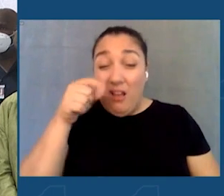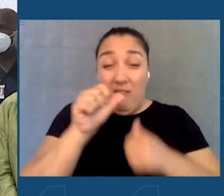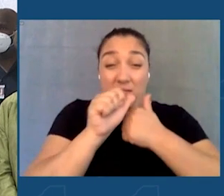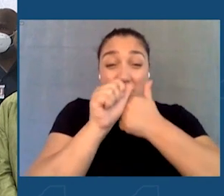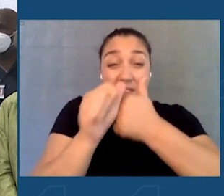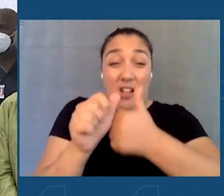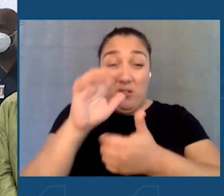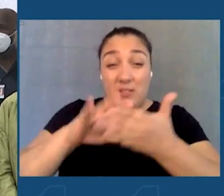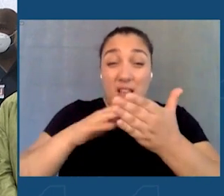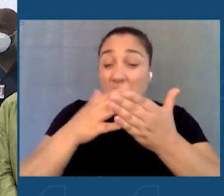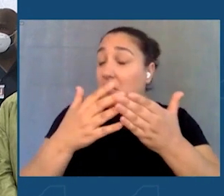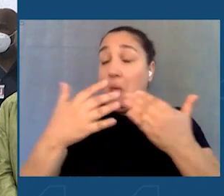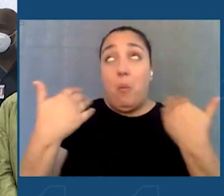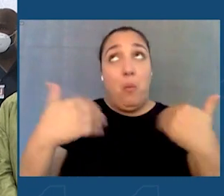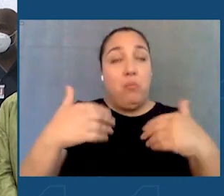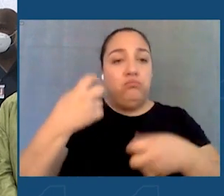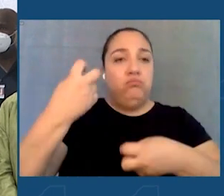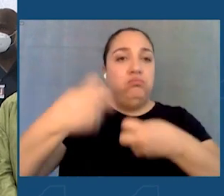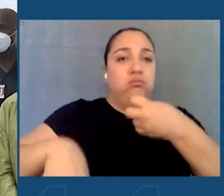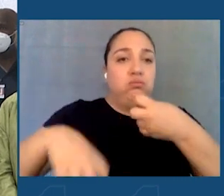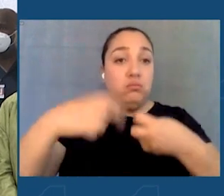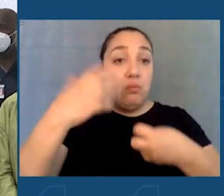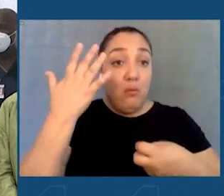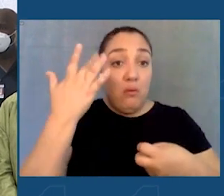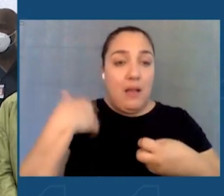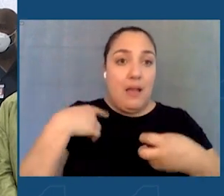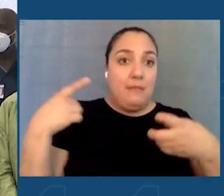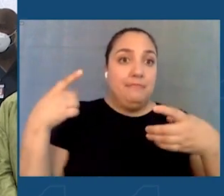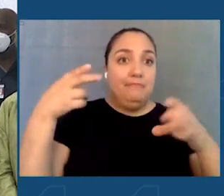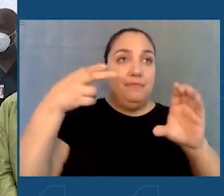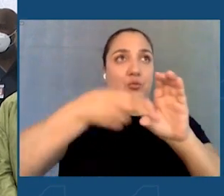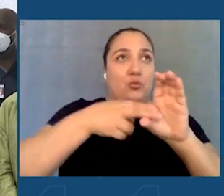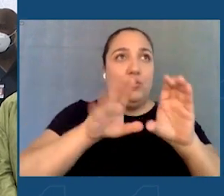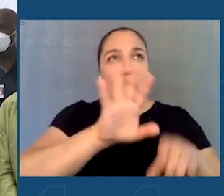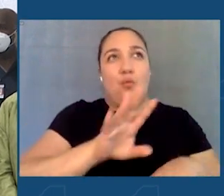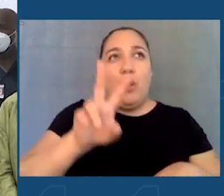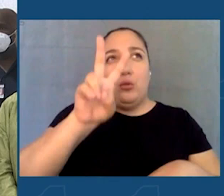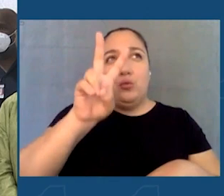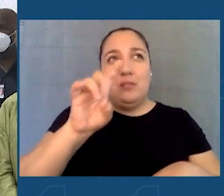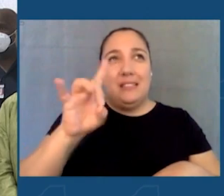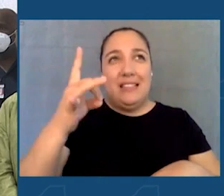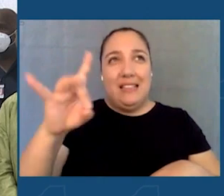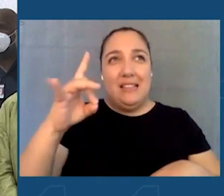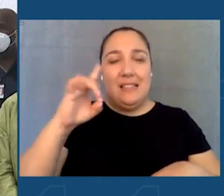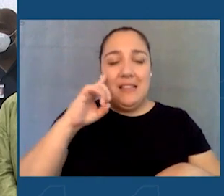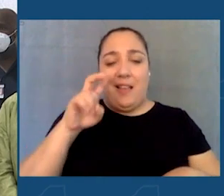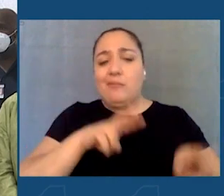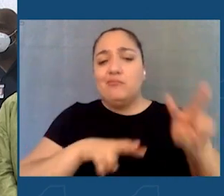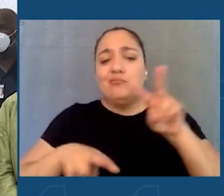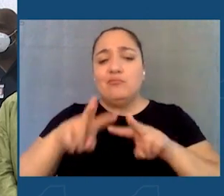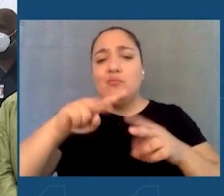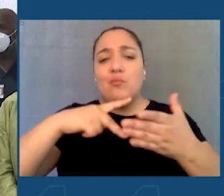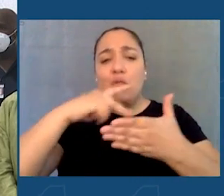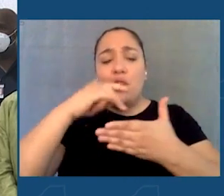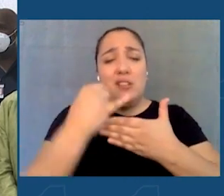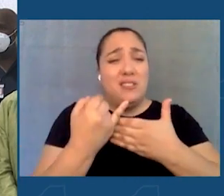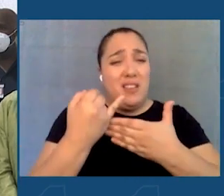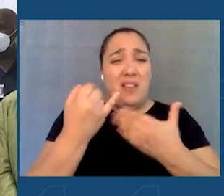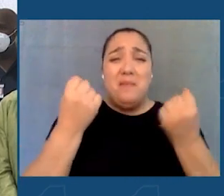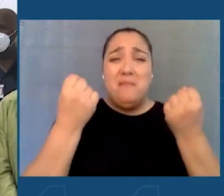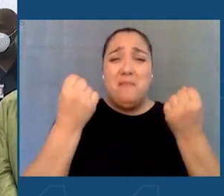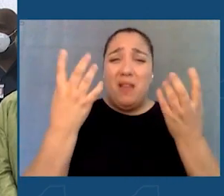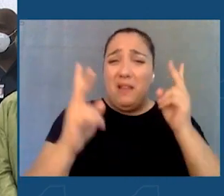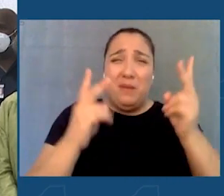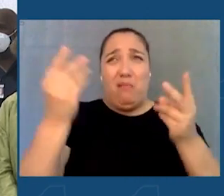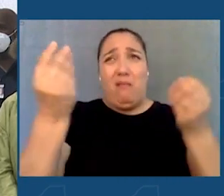2018, and did a review of this project, many people said to me, it's got all these problems, it's going to be